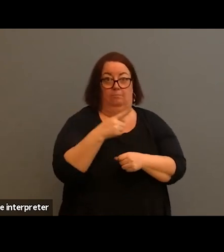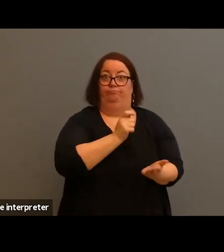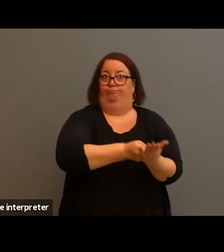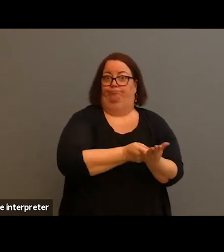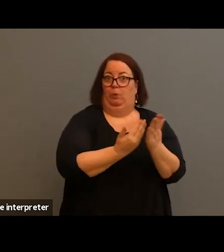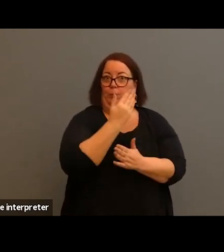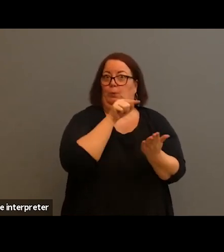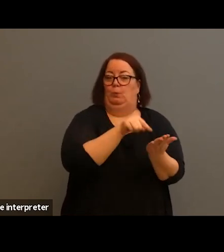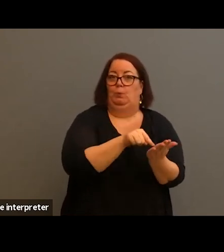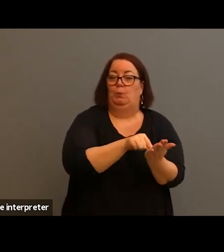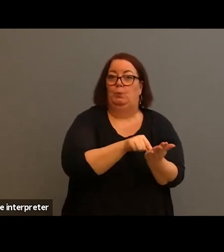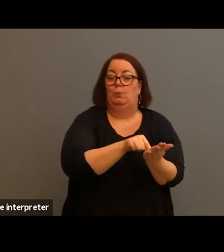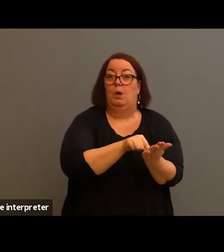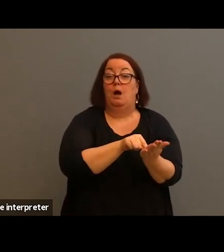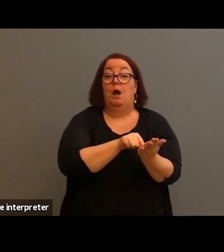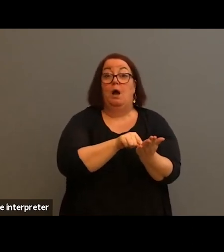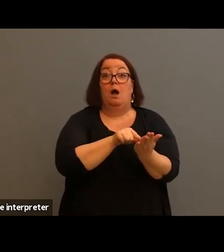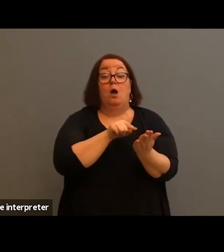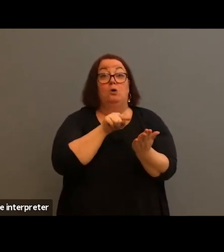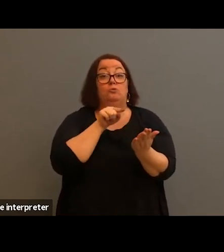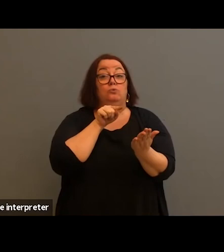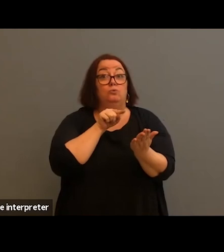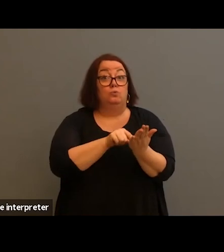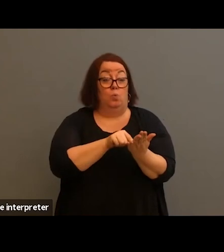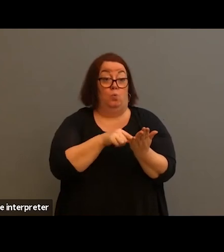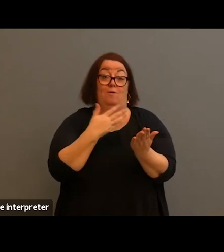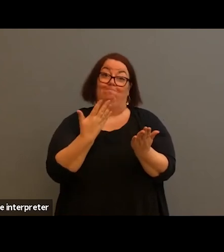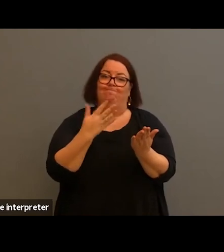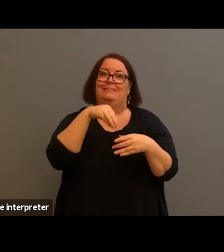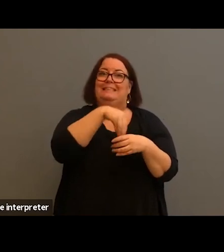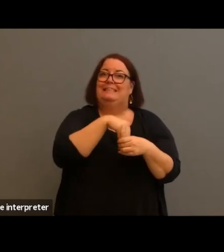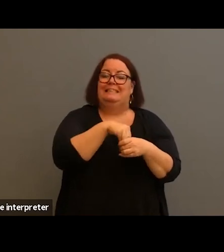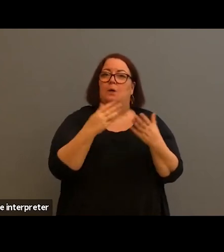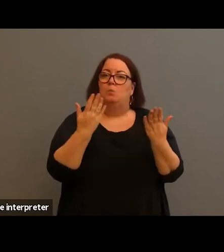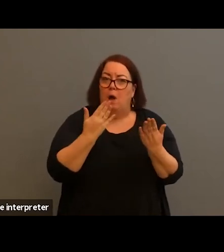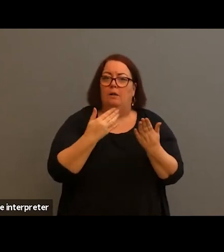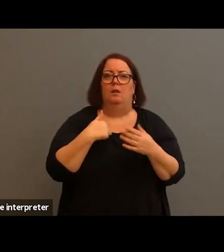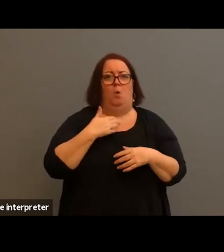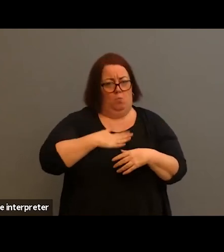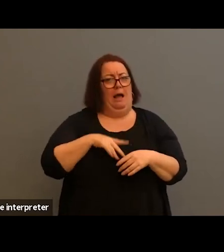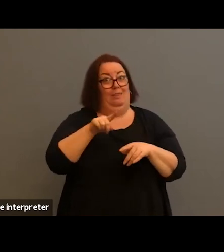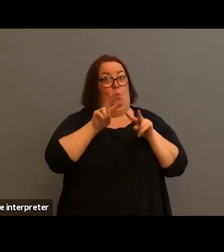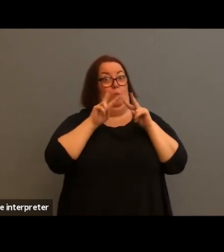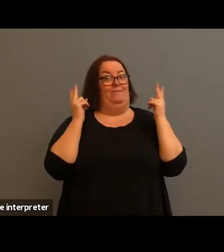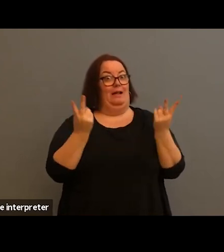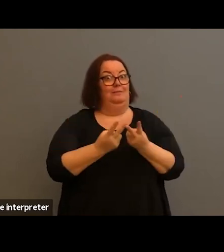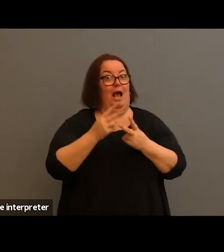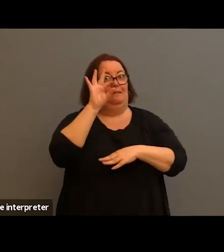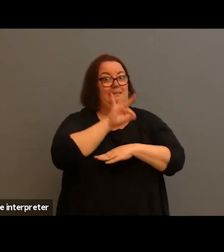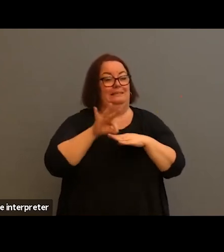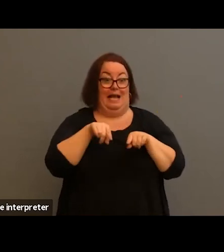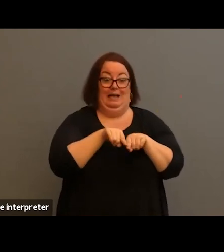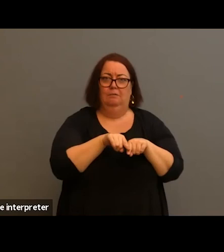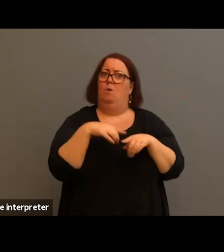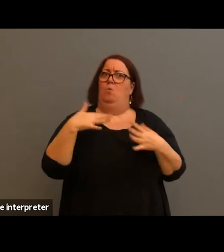we mainstream disability following a universal design, or a design for all approach, in which not only do